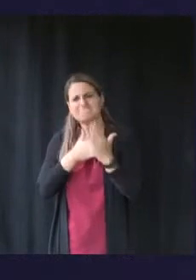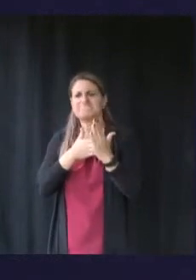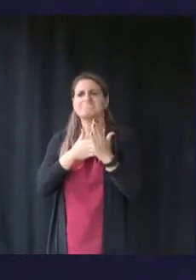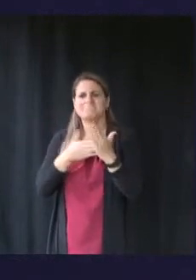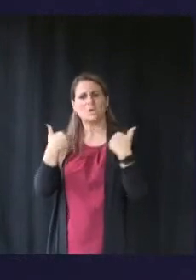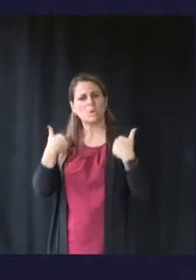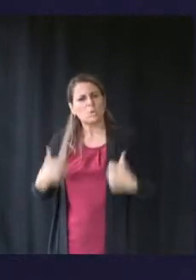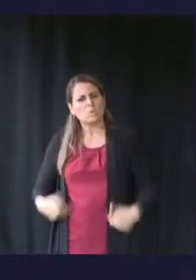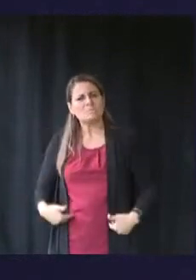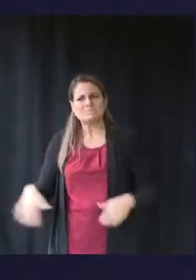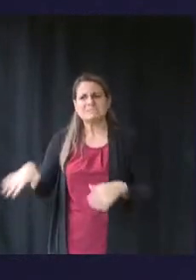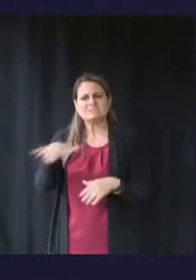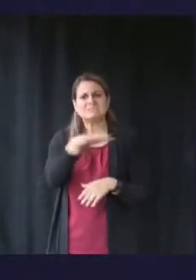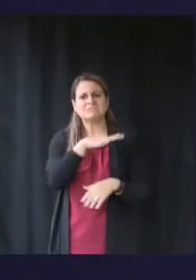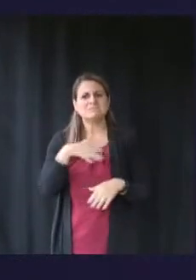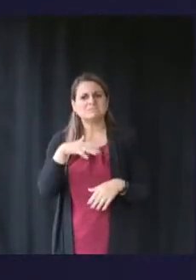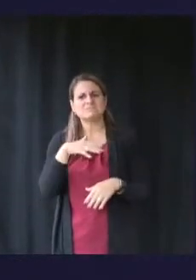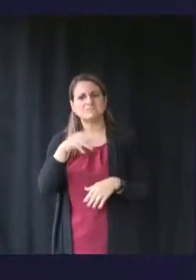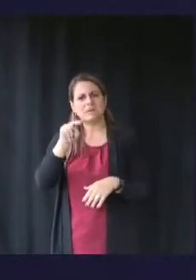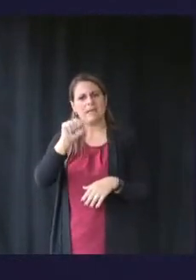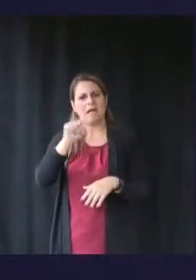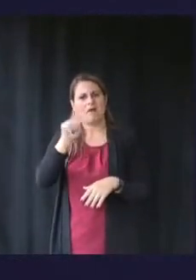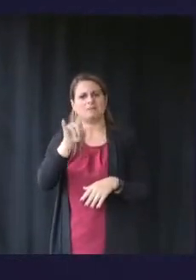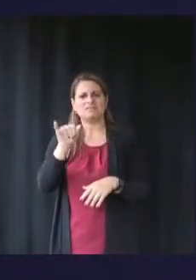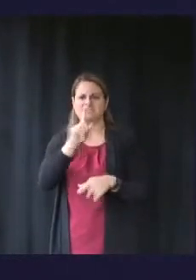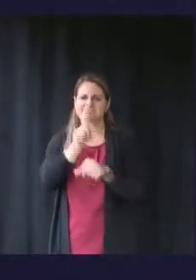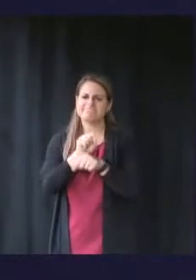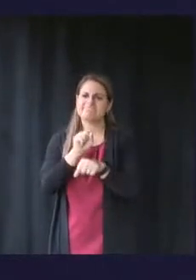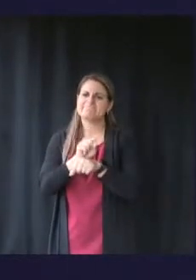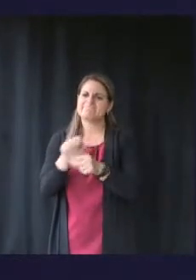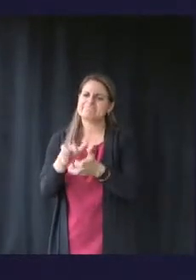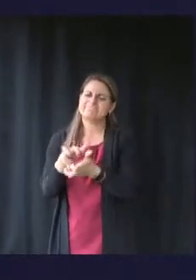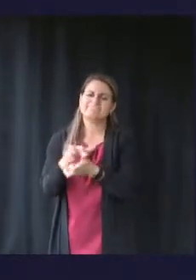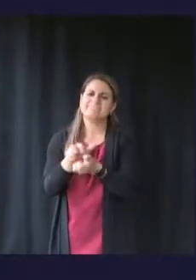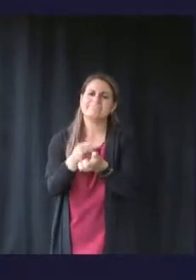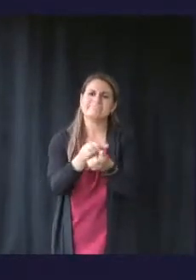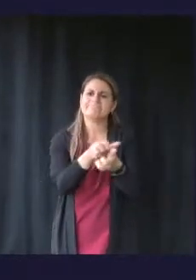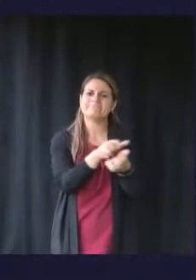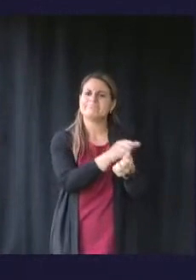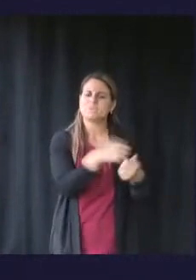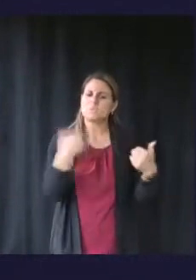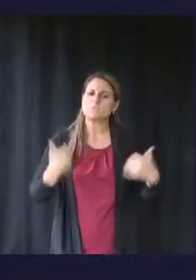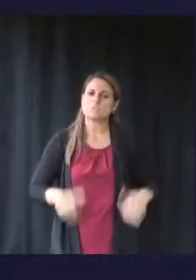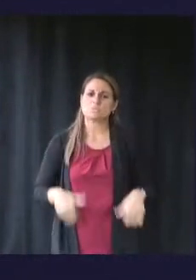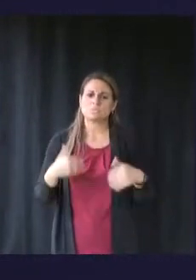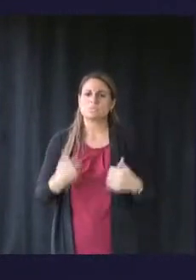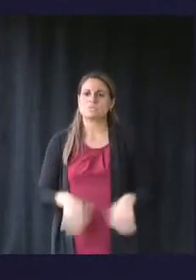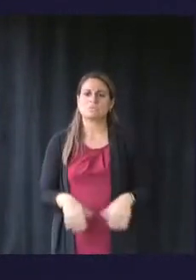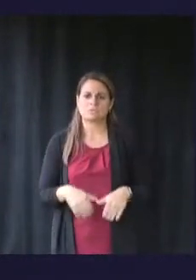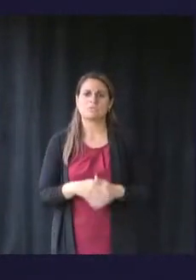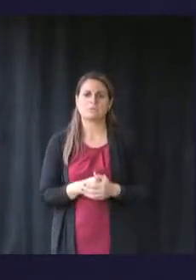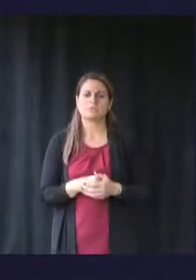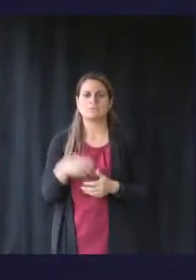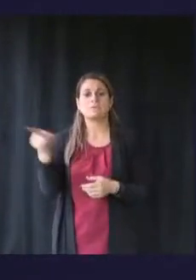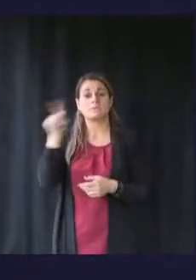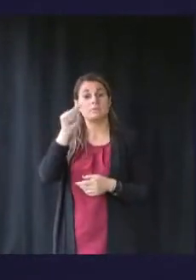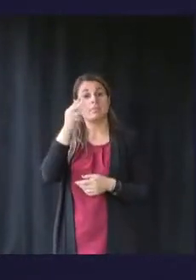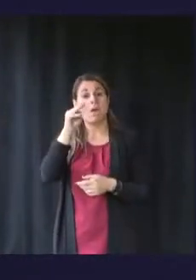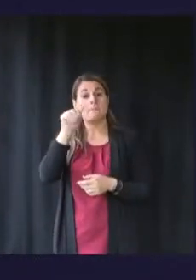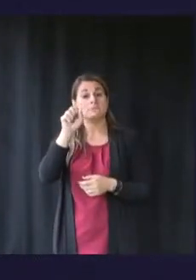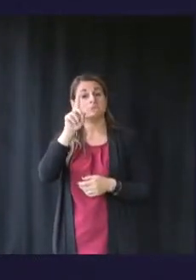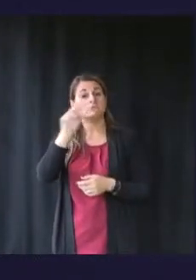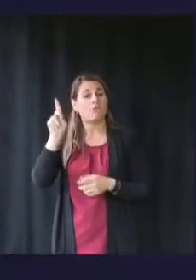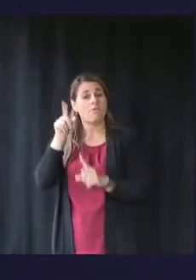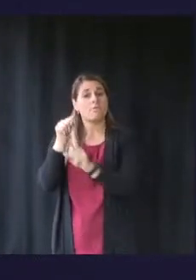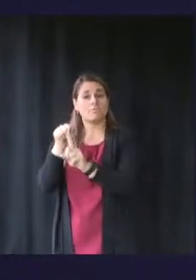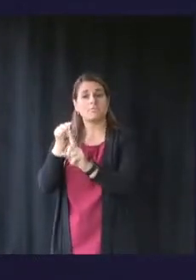Nazi regime committed. Tom Dodd dedicated his intellect and his moral